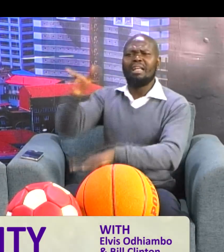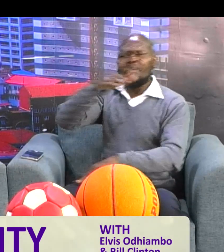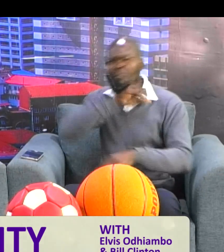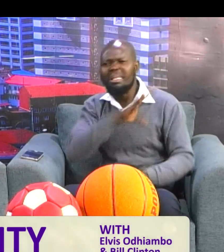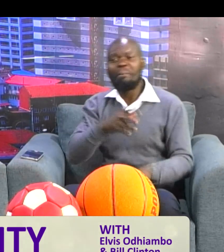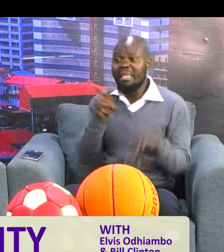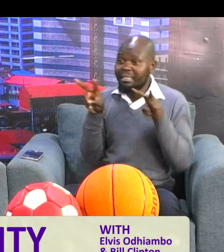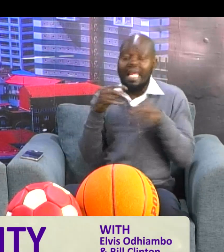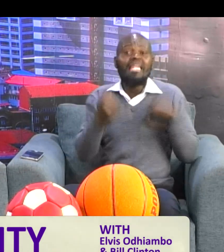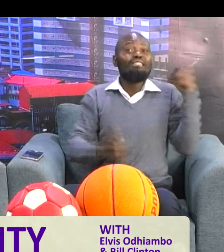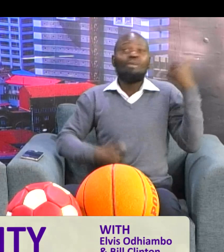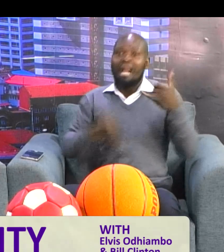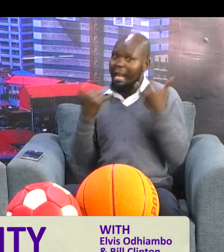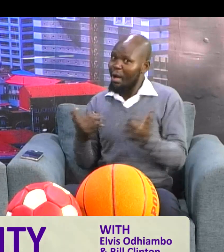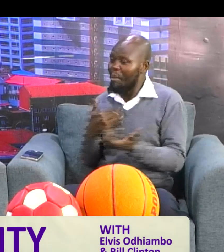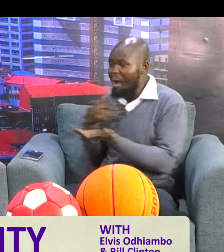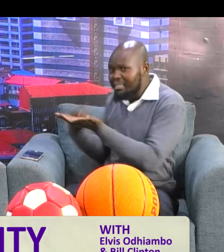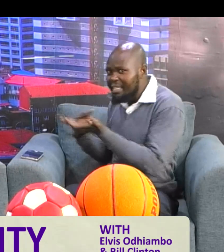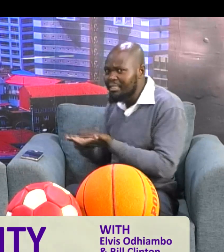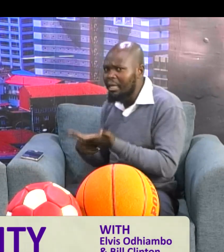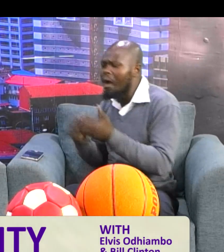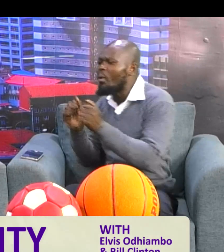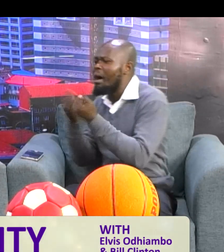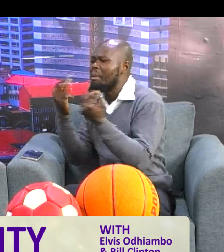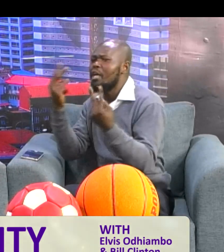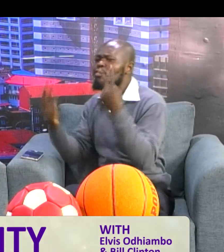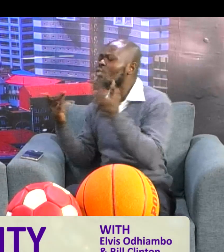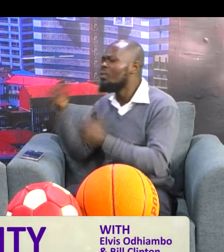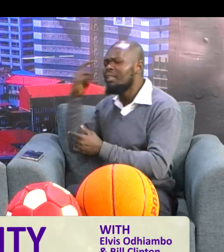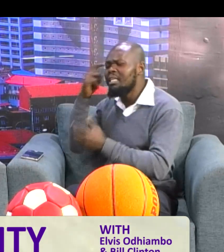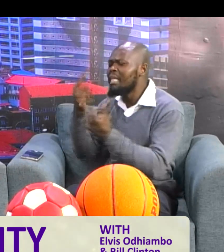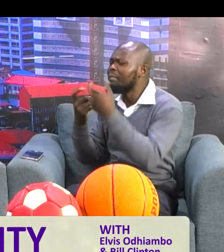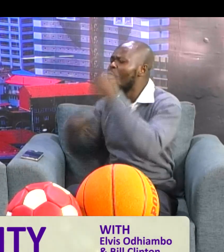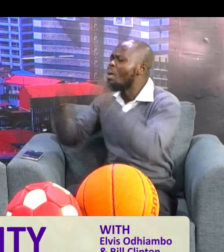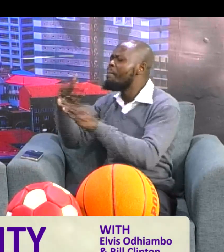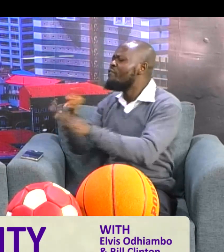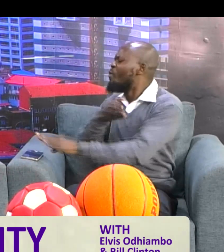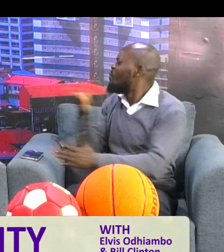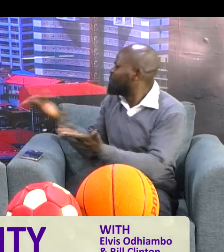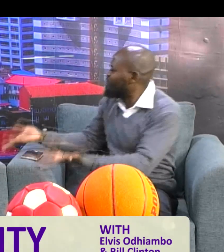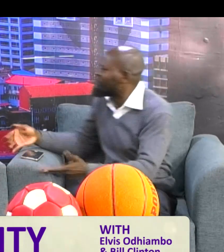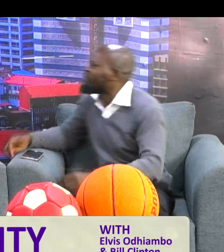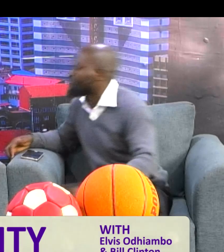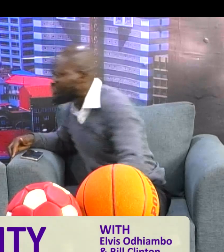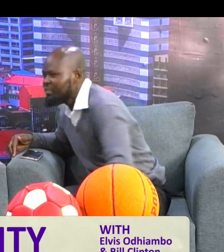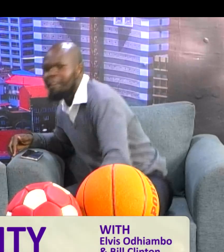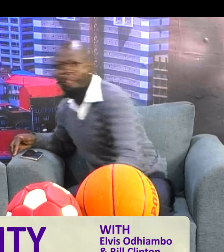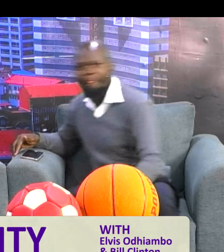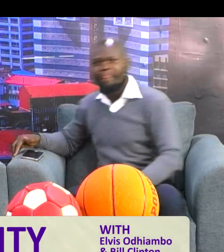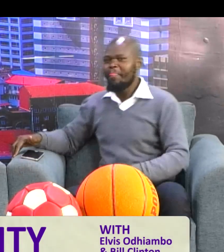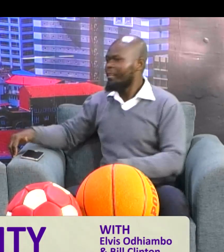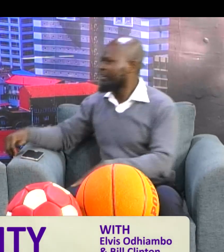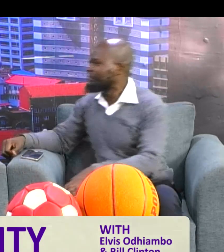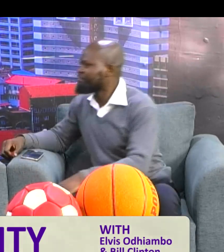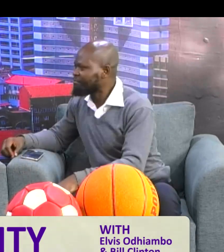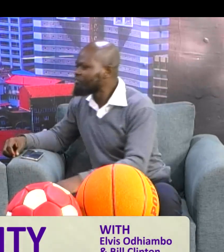very many people were complaining that should not have been a penalty. Right. But 2-2 was a very good. And what do you think about